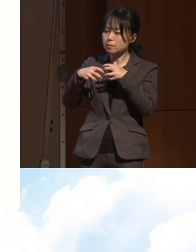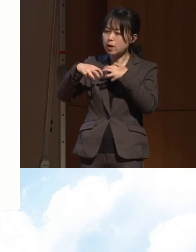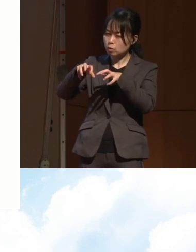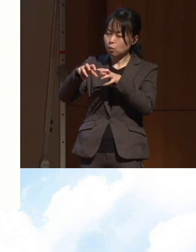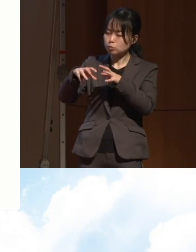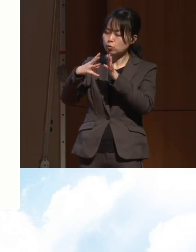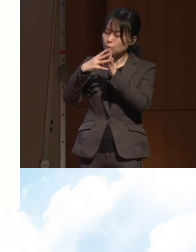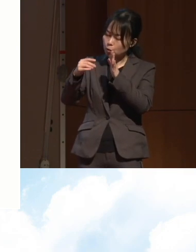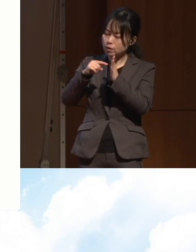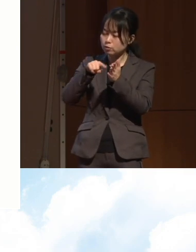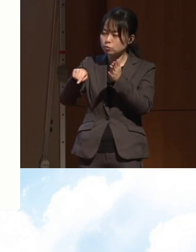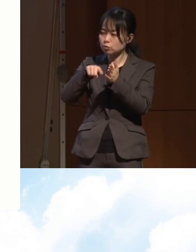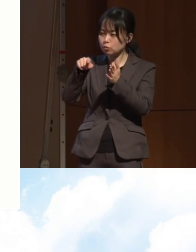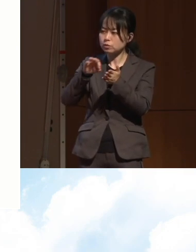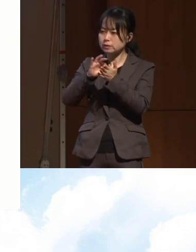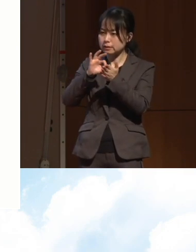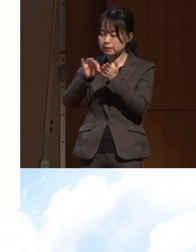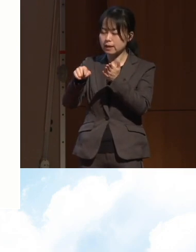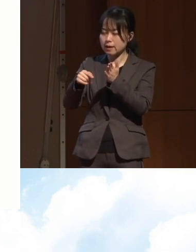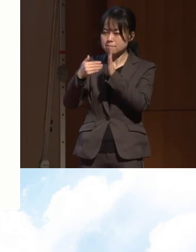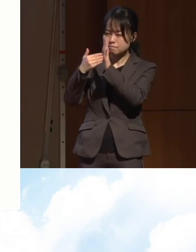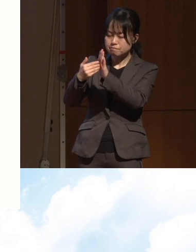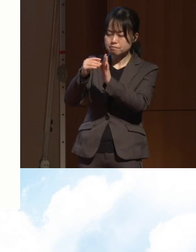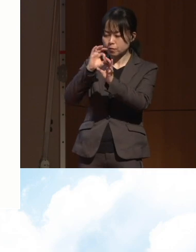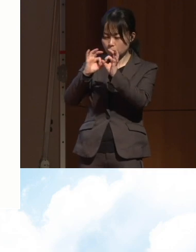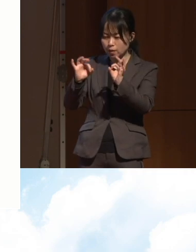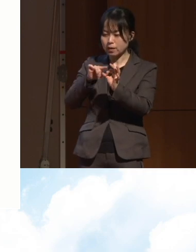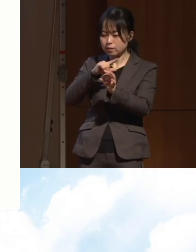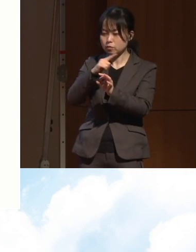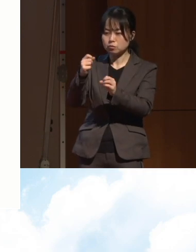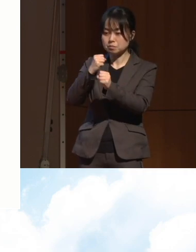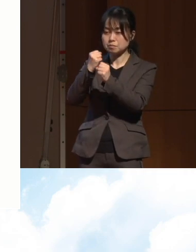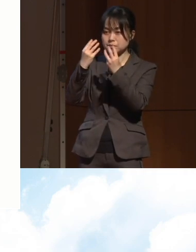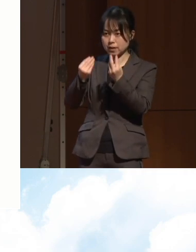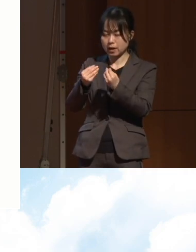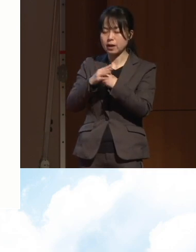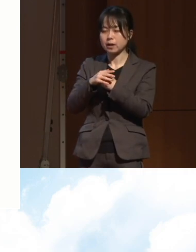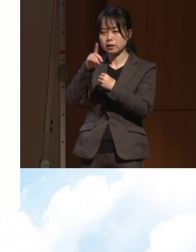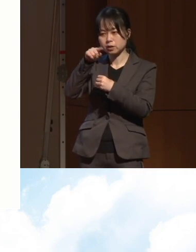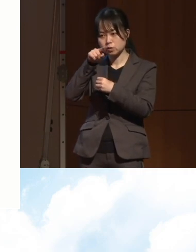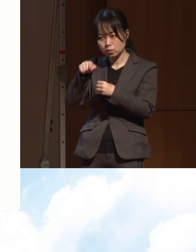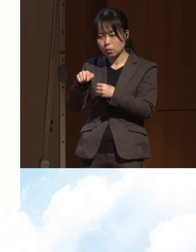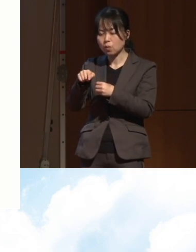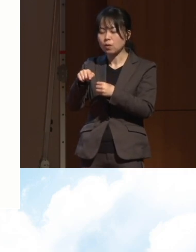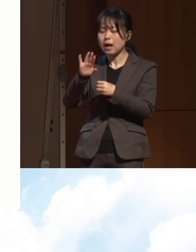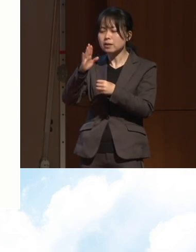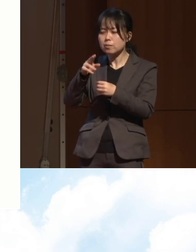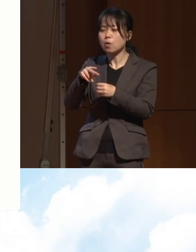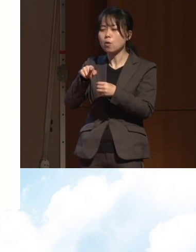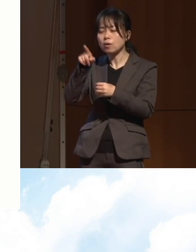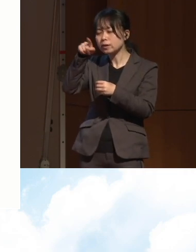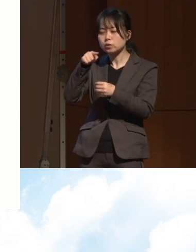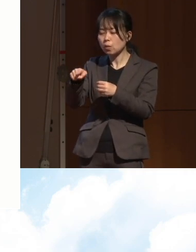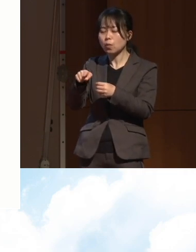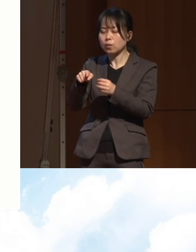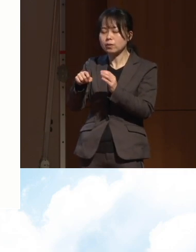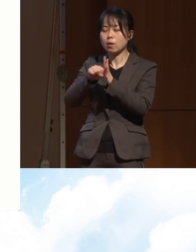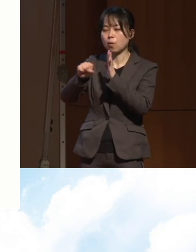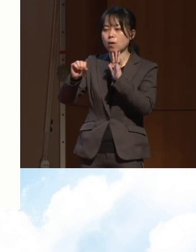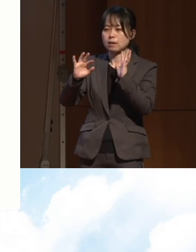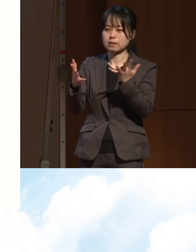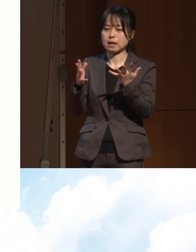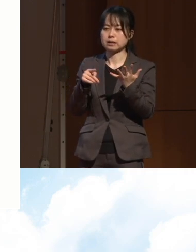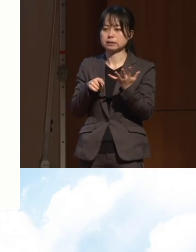protection in either mouse models or primate models. And in some cases, in the guinea pig model, those vaccines led